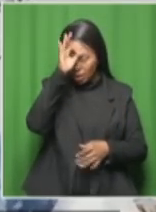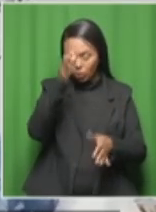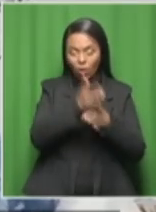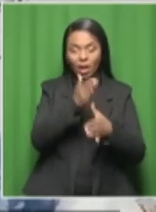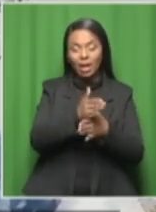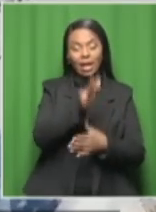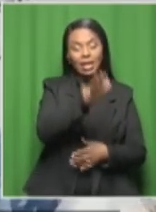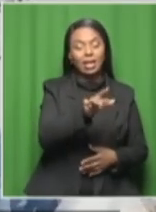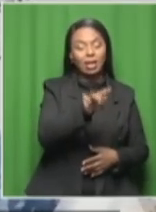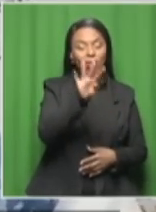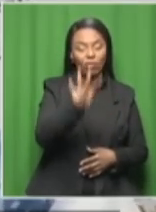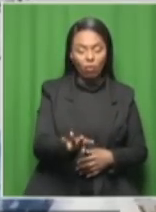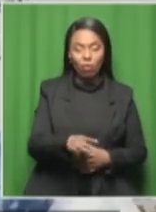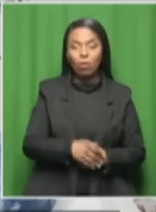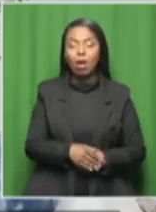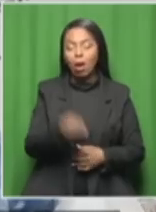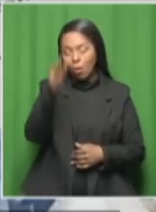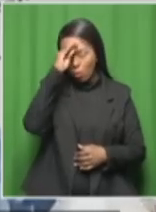1994.